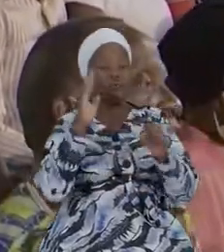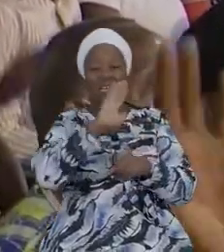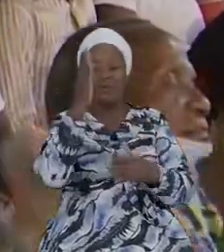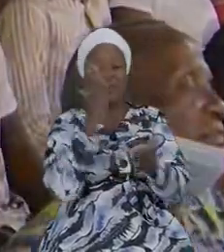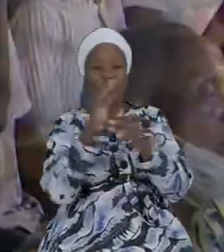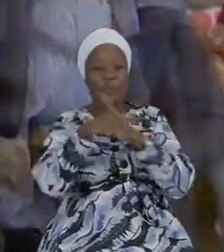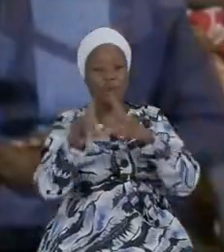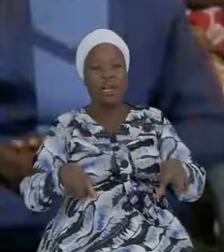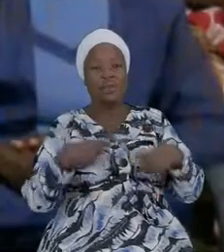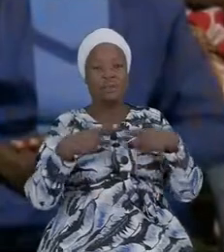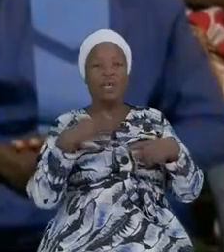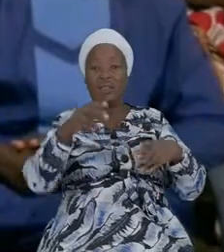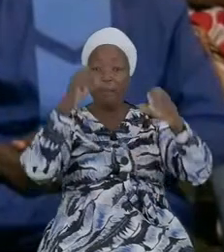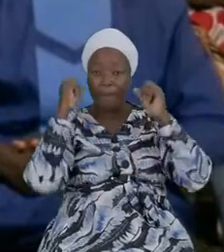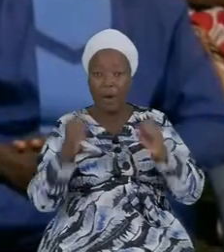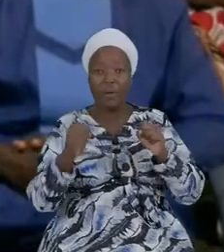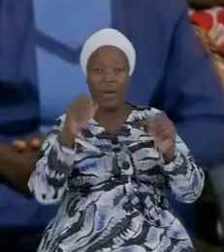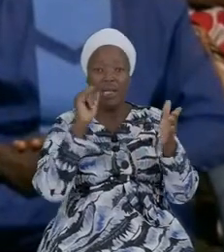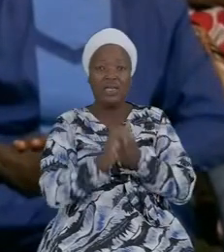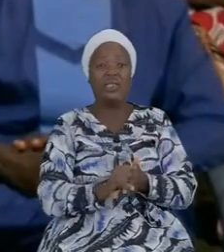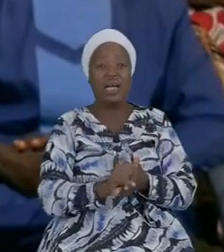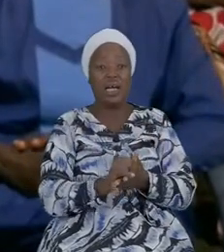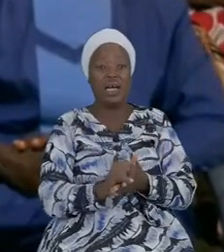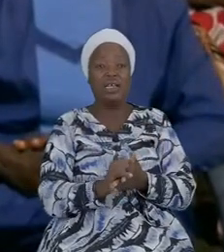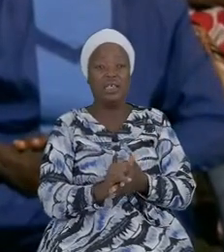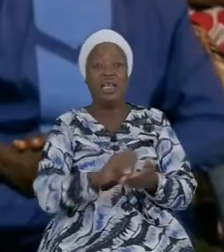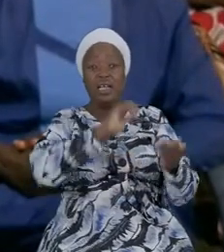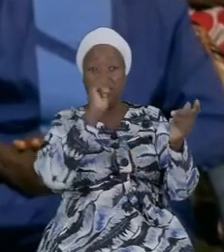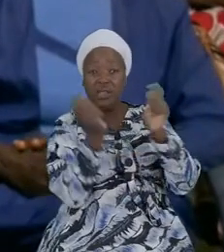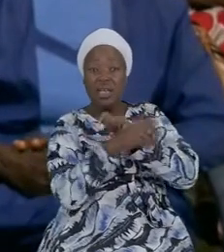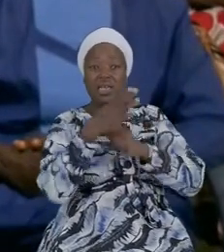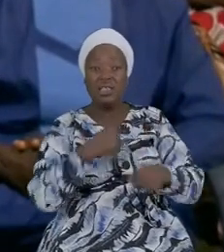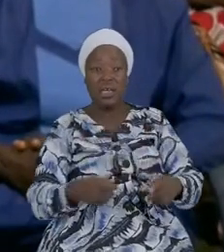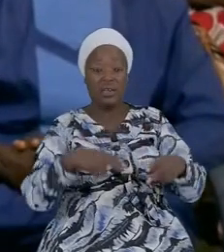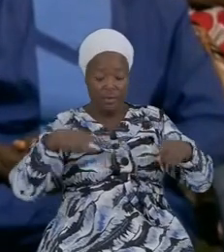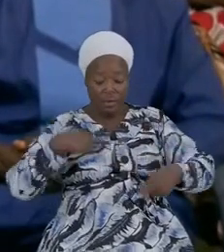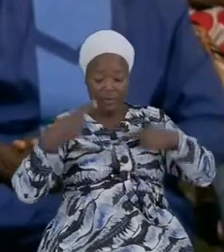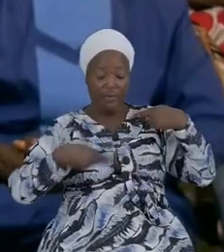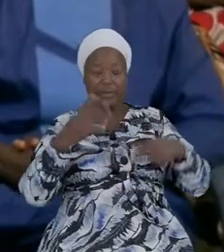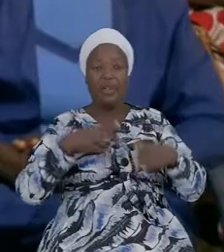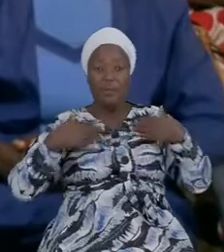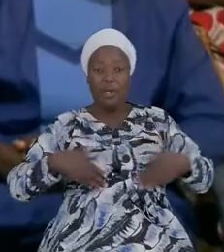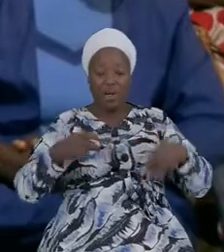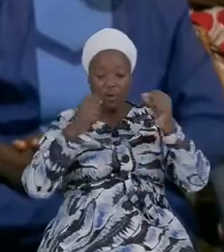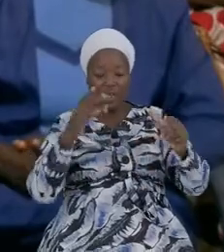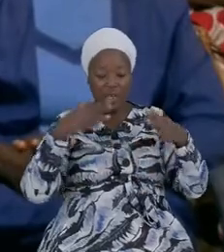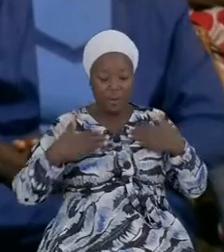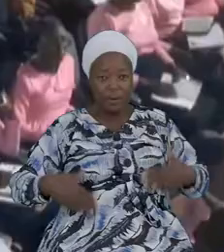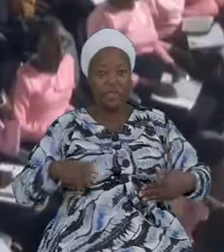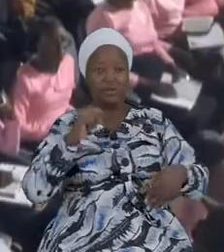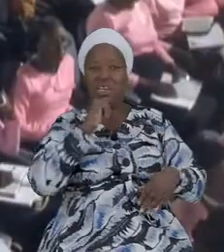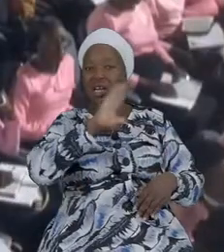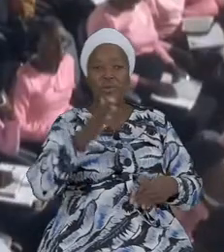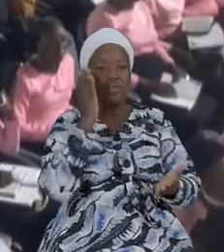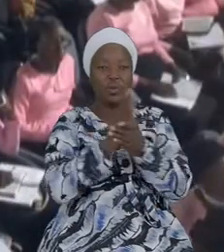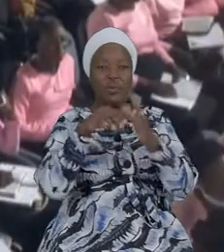in your life. The power that revives the body and quickens the body will never stop in your life in